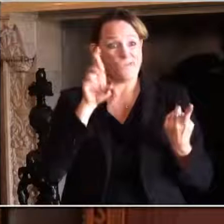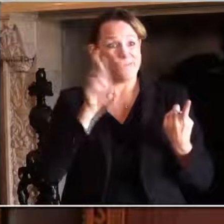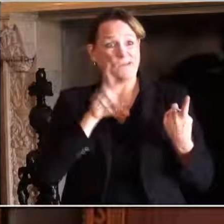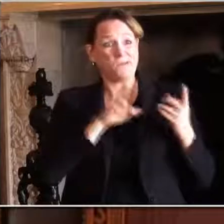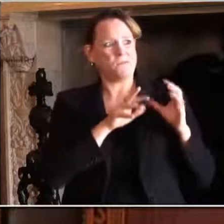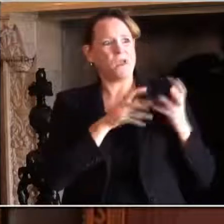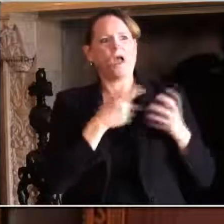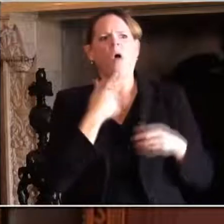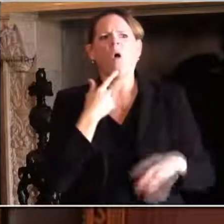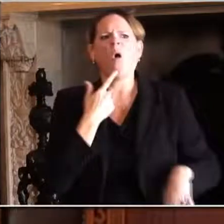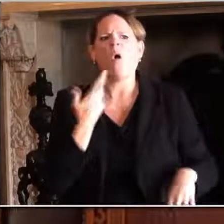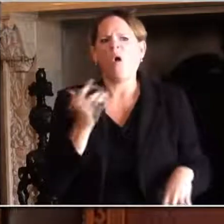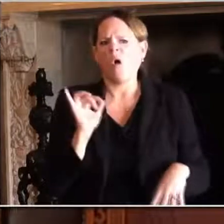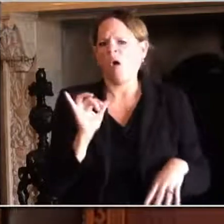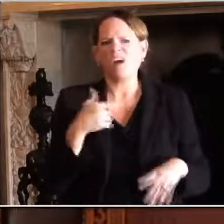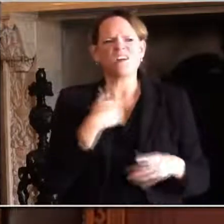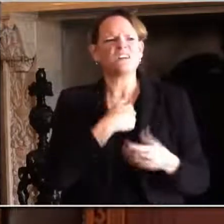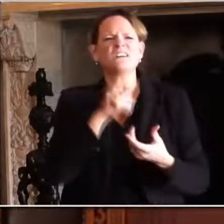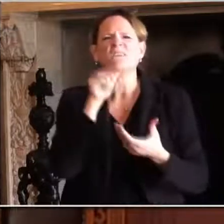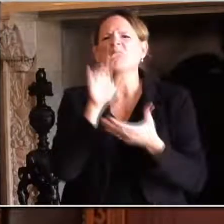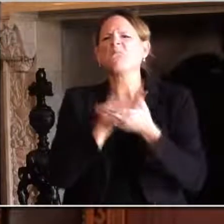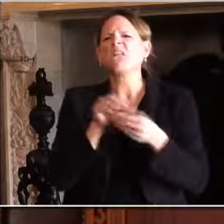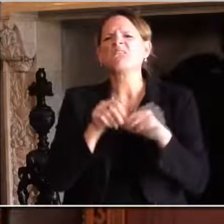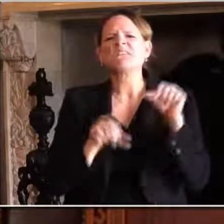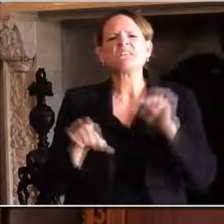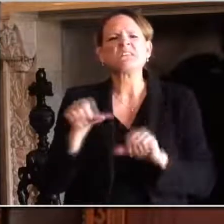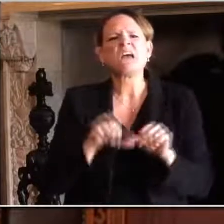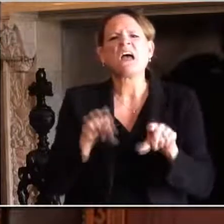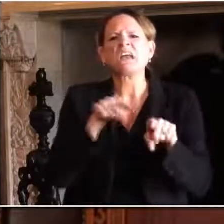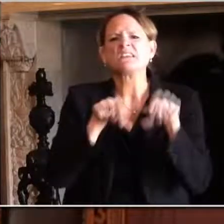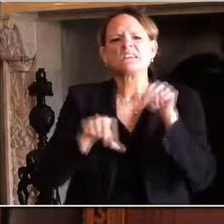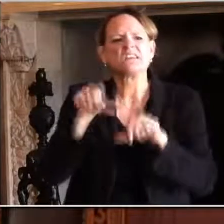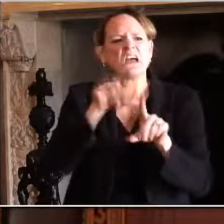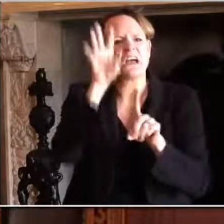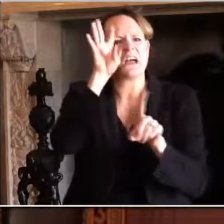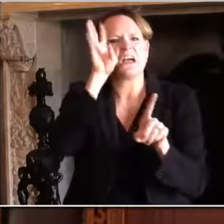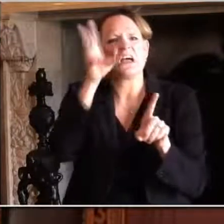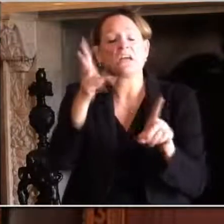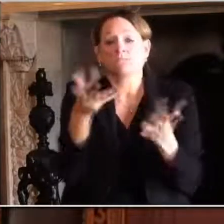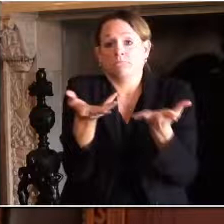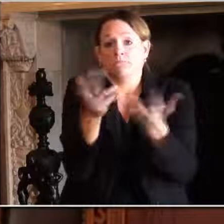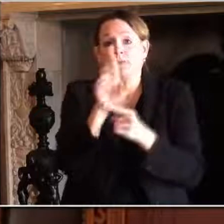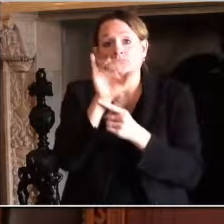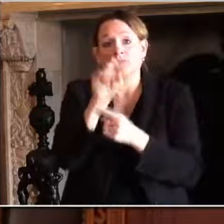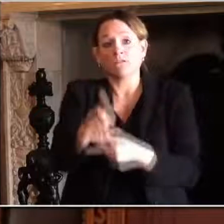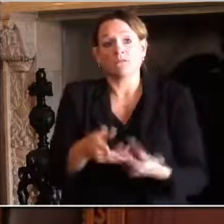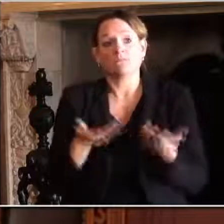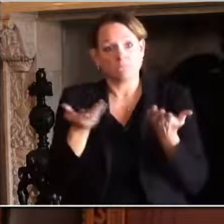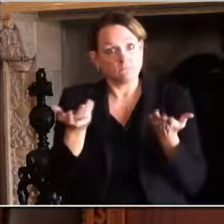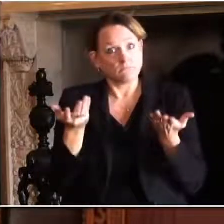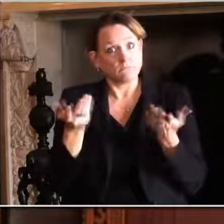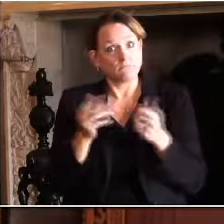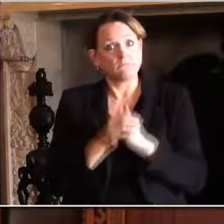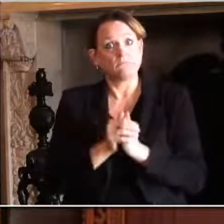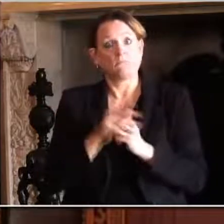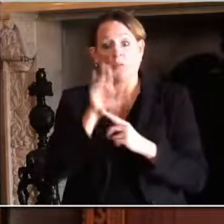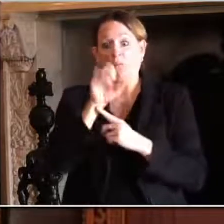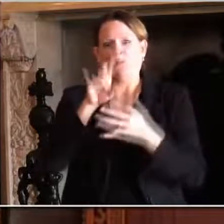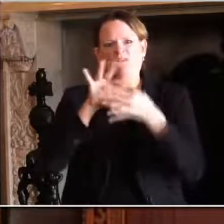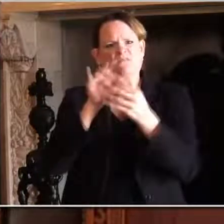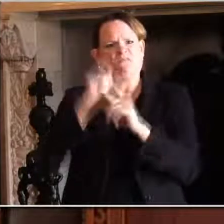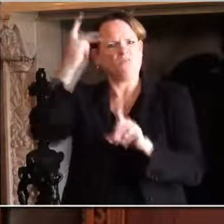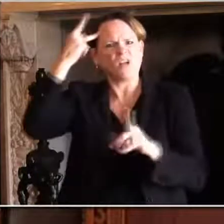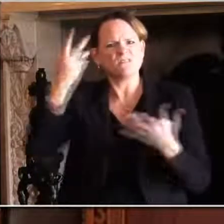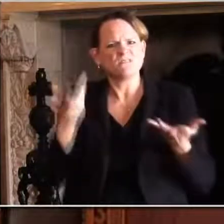we don't believe in science, pretty risky business. Pretty risky political business and real